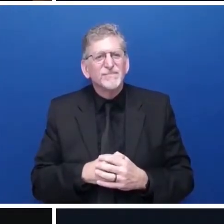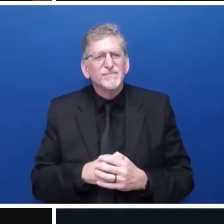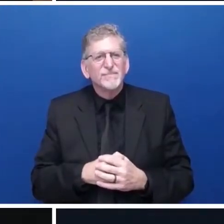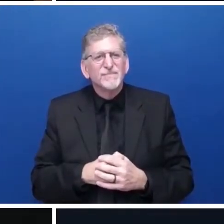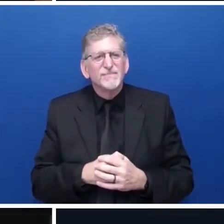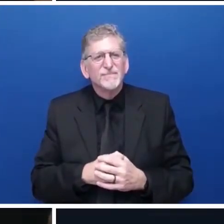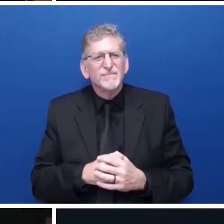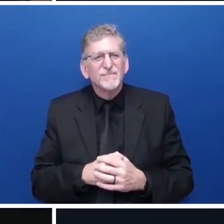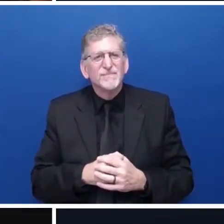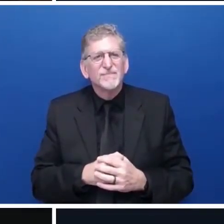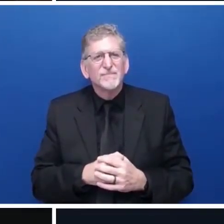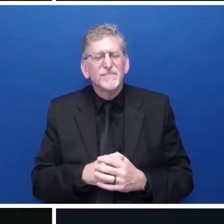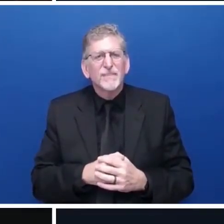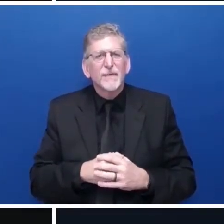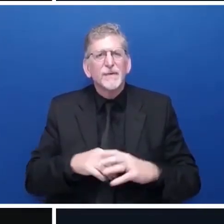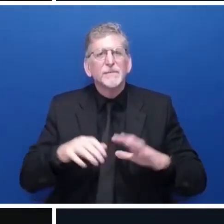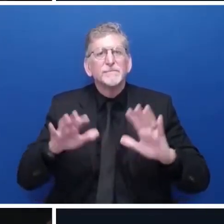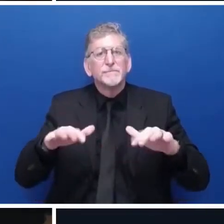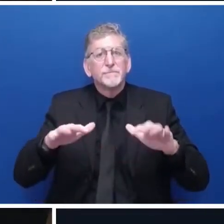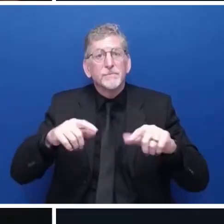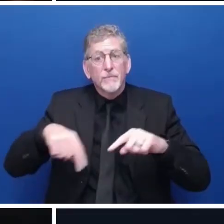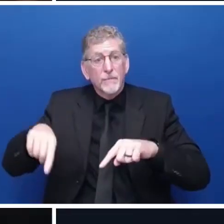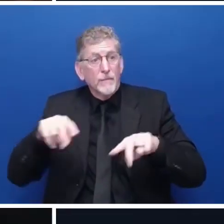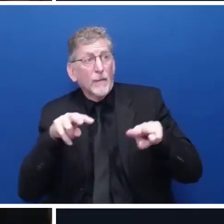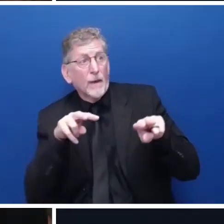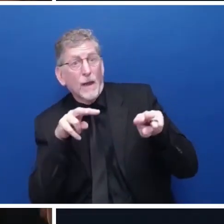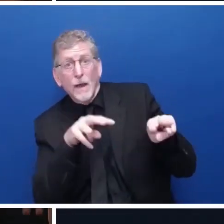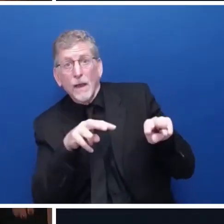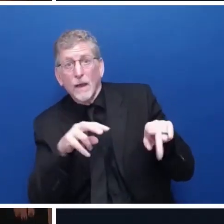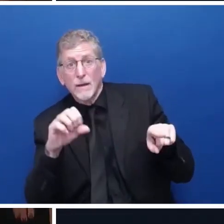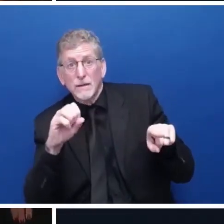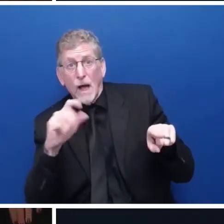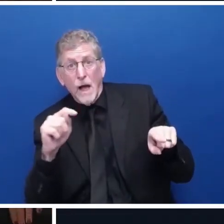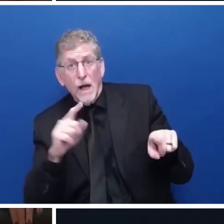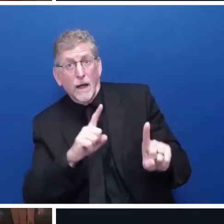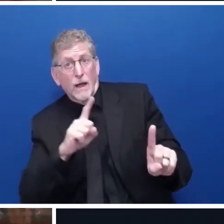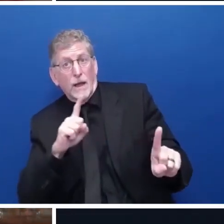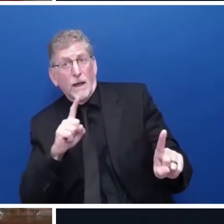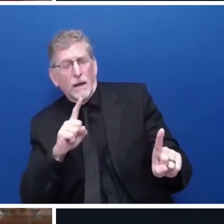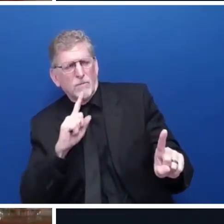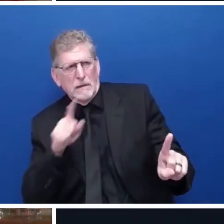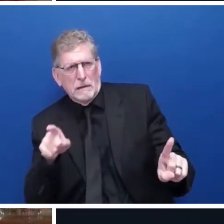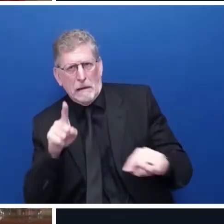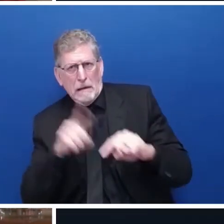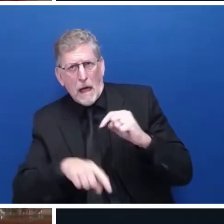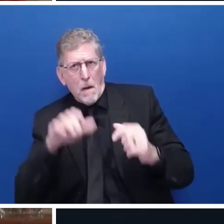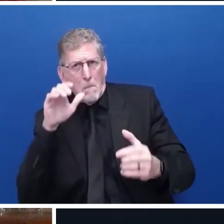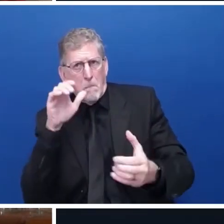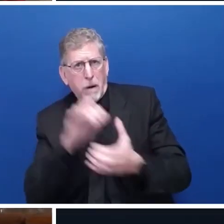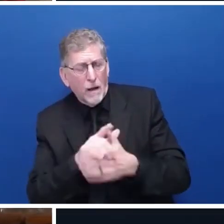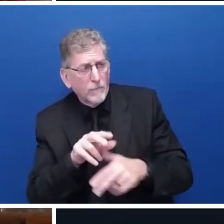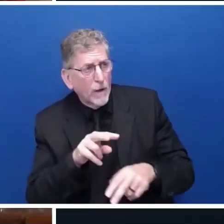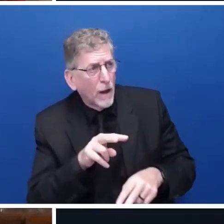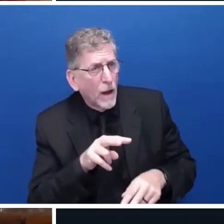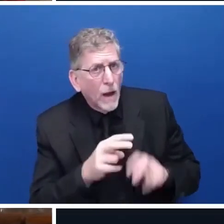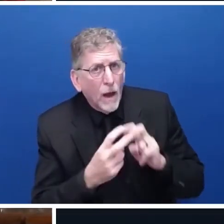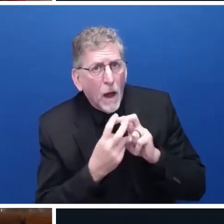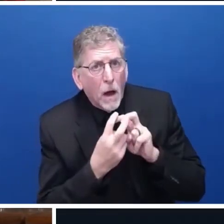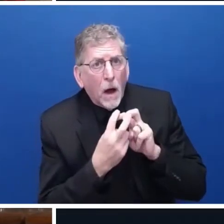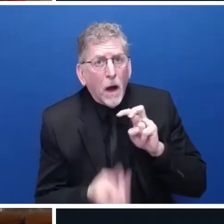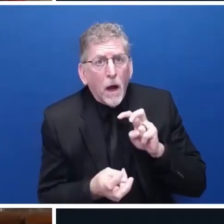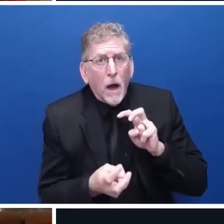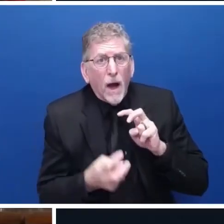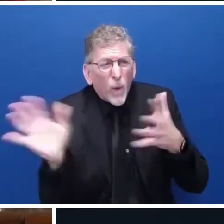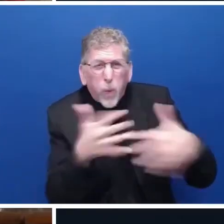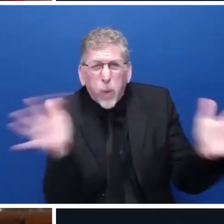People watched Scott from a distance, and they couldn't believe what they were seeing. The winds were blowing, the rain was pouring, everything was going,